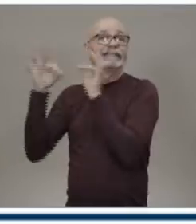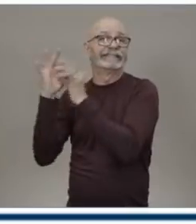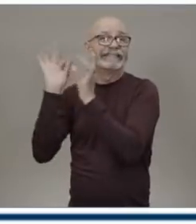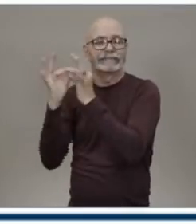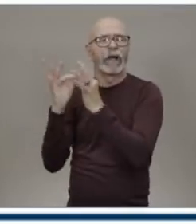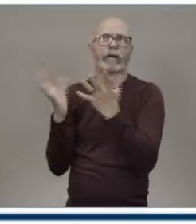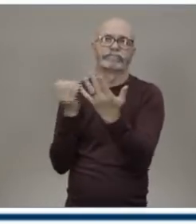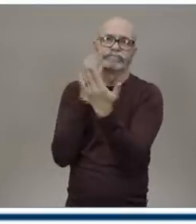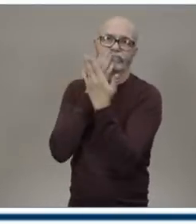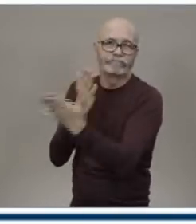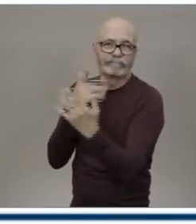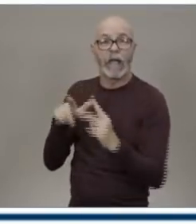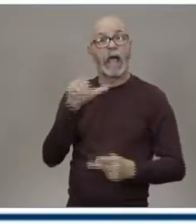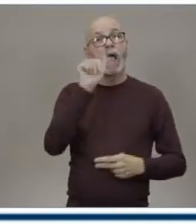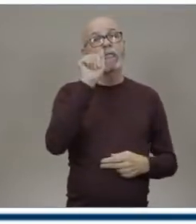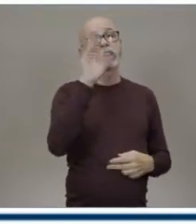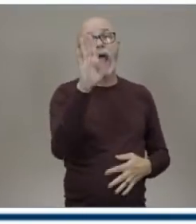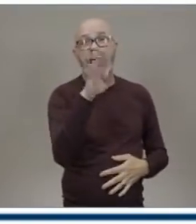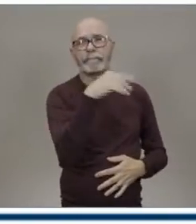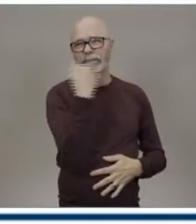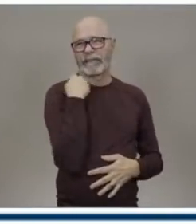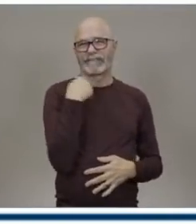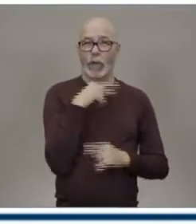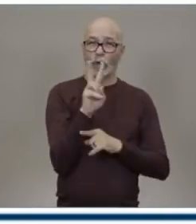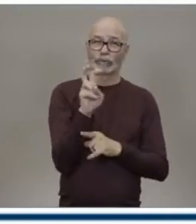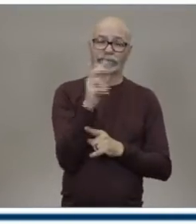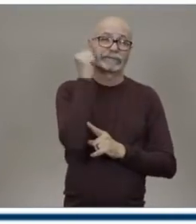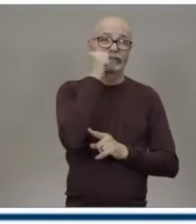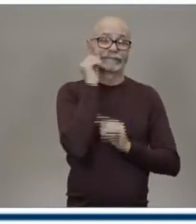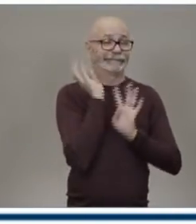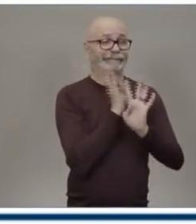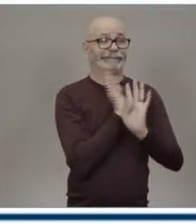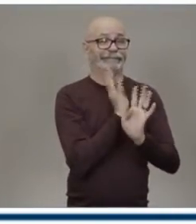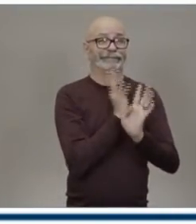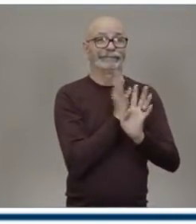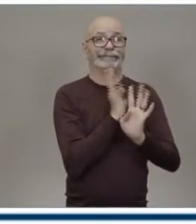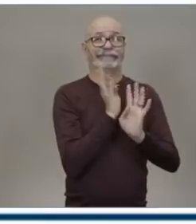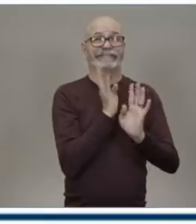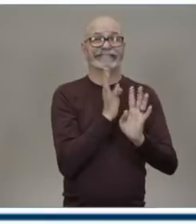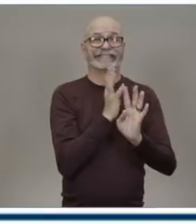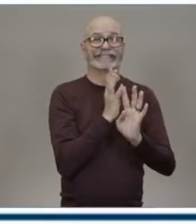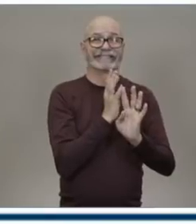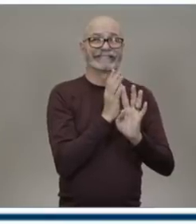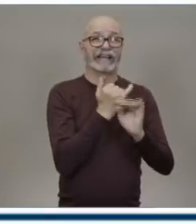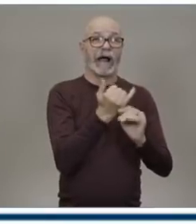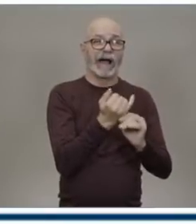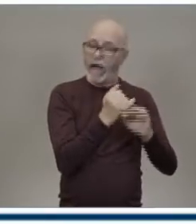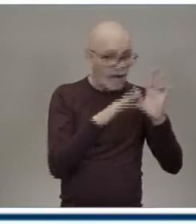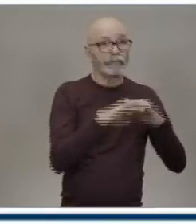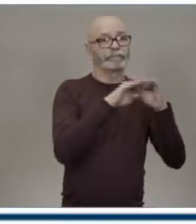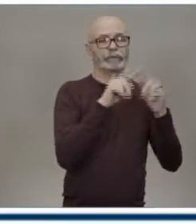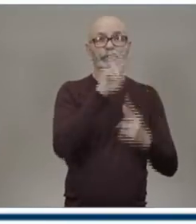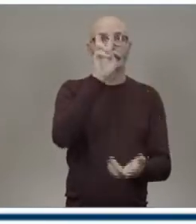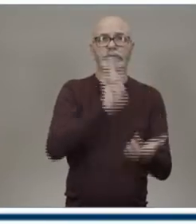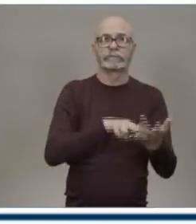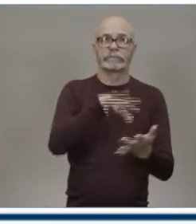from initially 200 tests per day up to 2,500 tests a day at normal capacity, and we've been able to have a